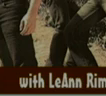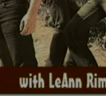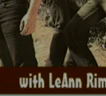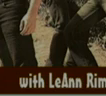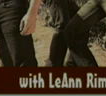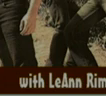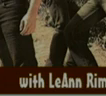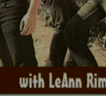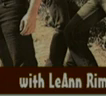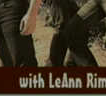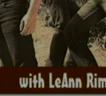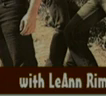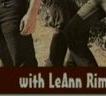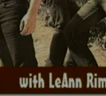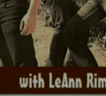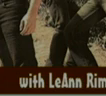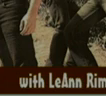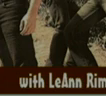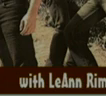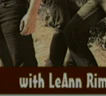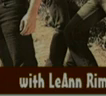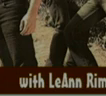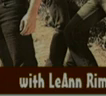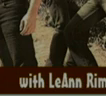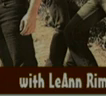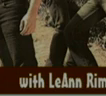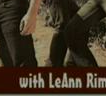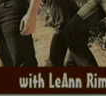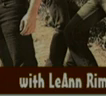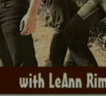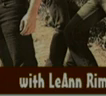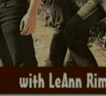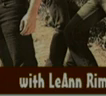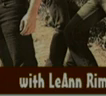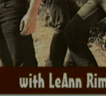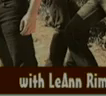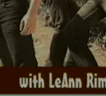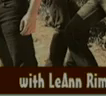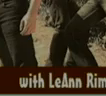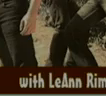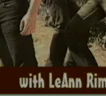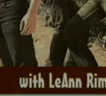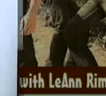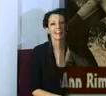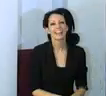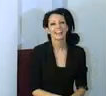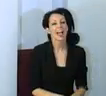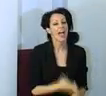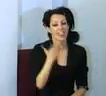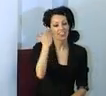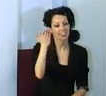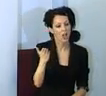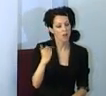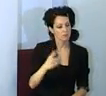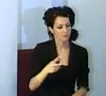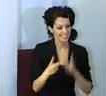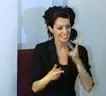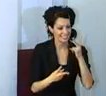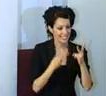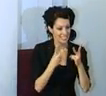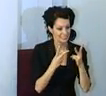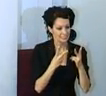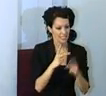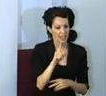the Gay Men's Chorus Does Country, the first time that they have done a country concert, and their guest this year